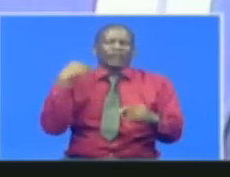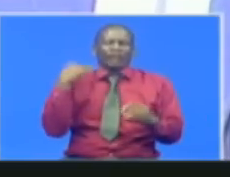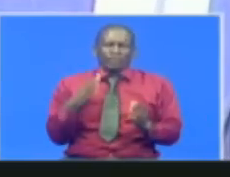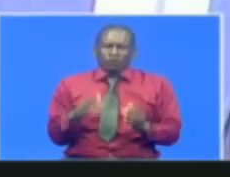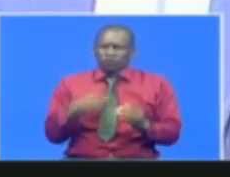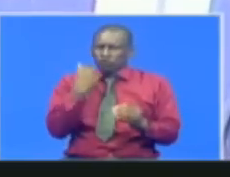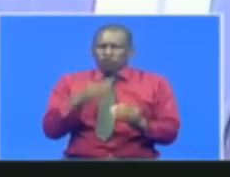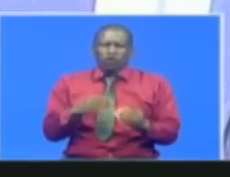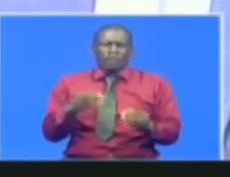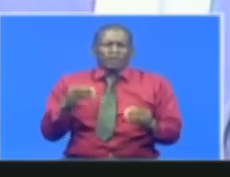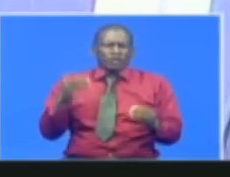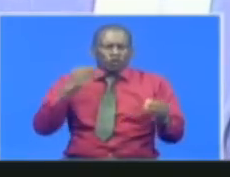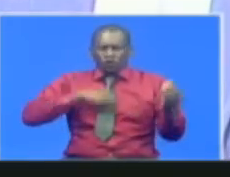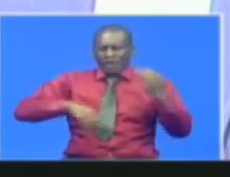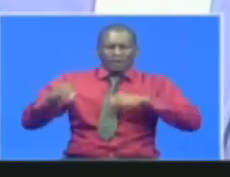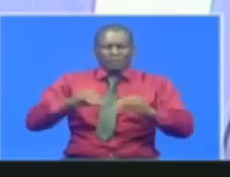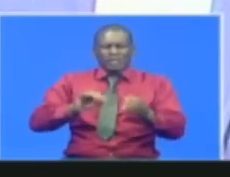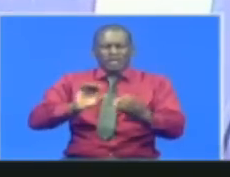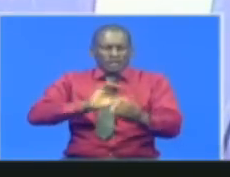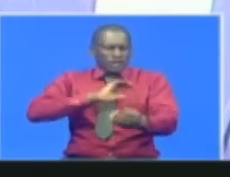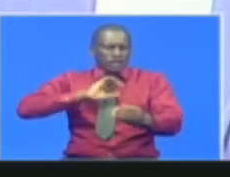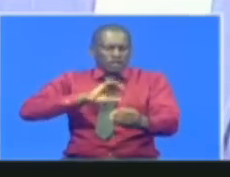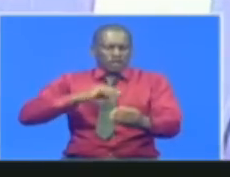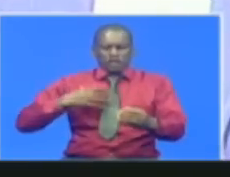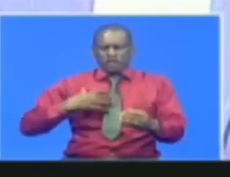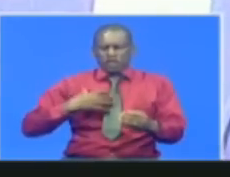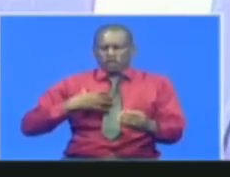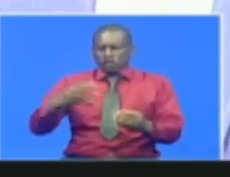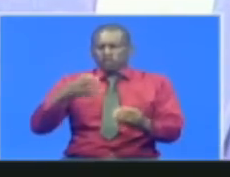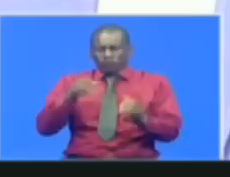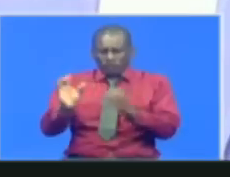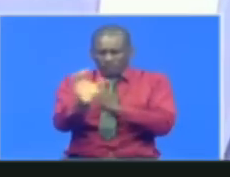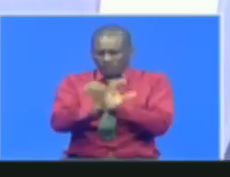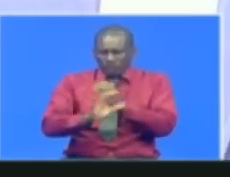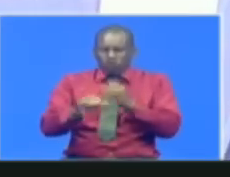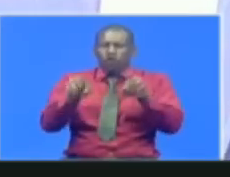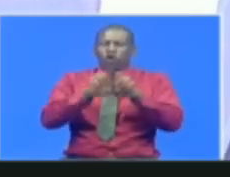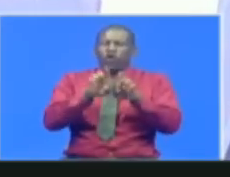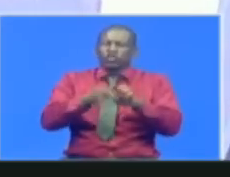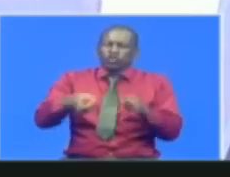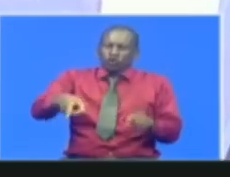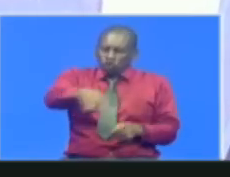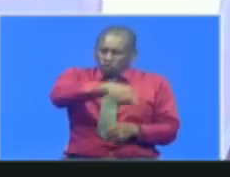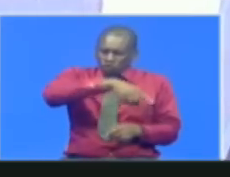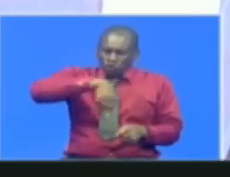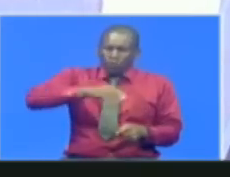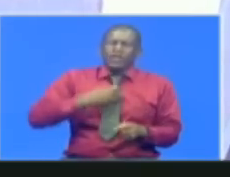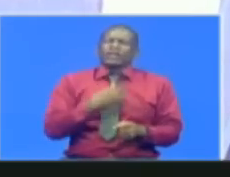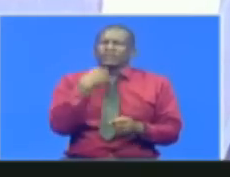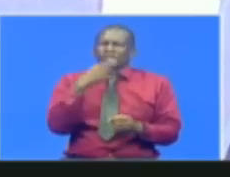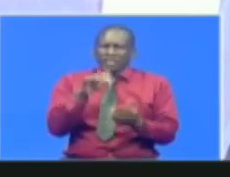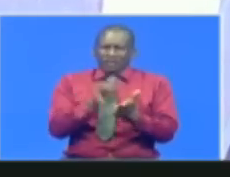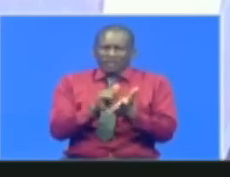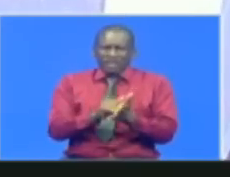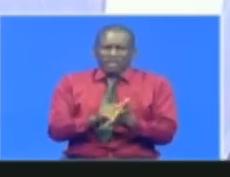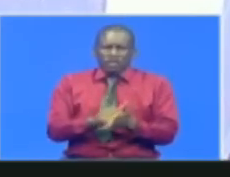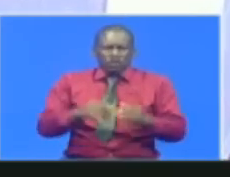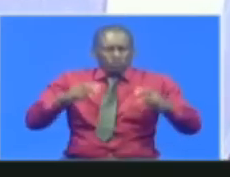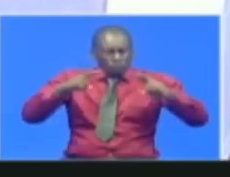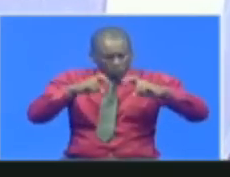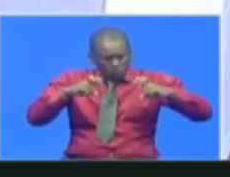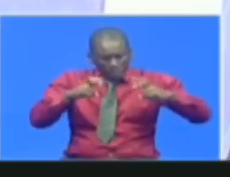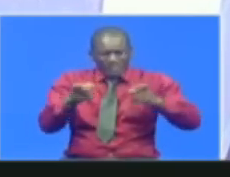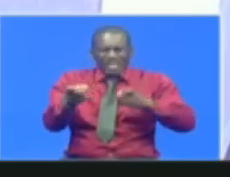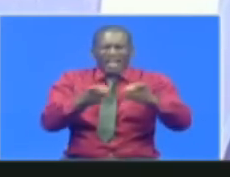plundering the wealth of our country. We have also said that we will re-examine the